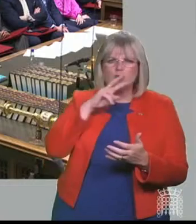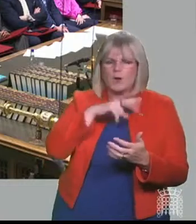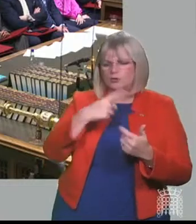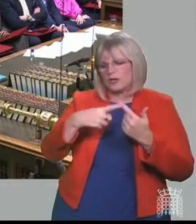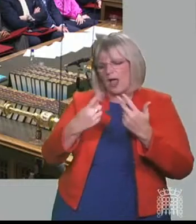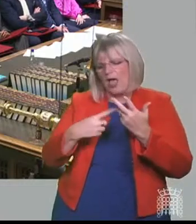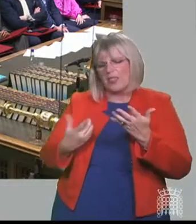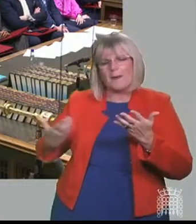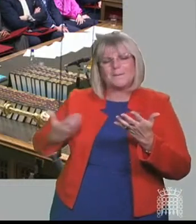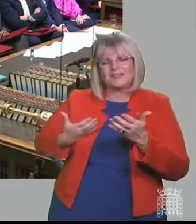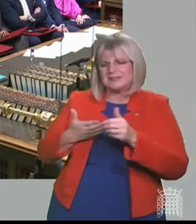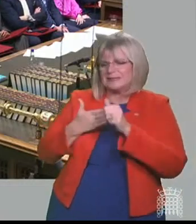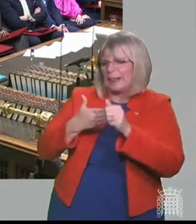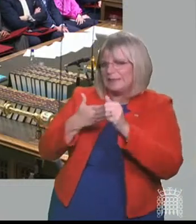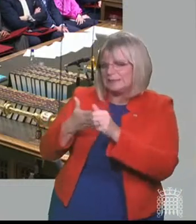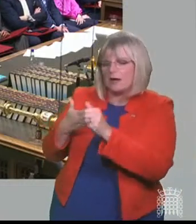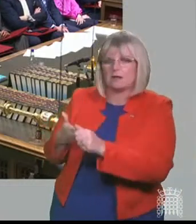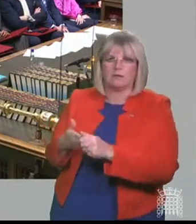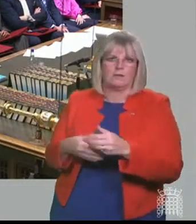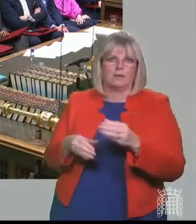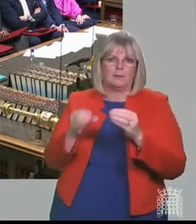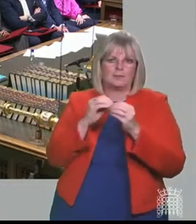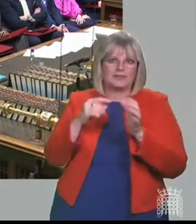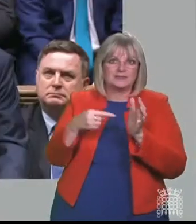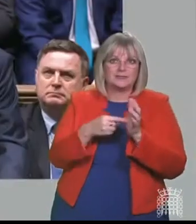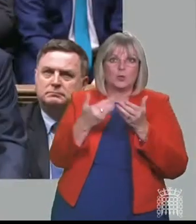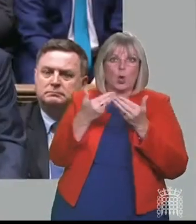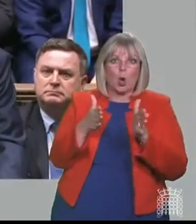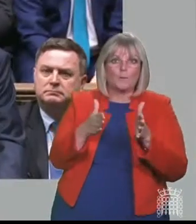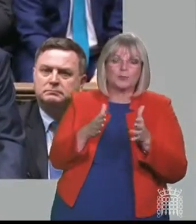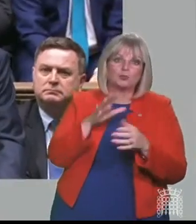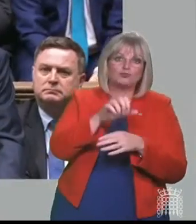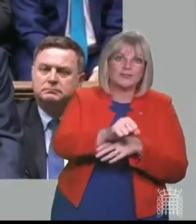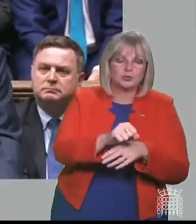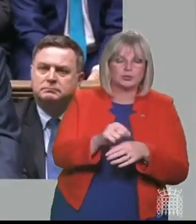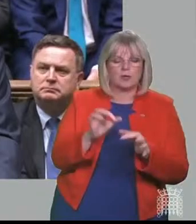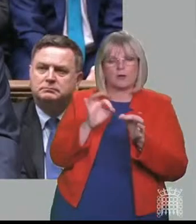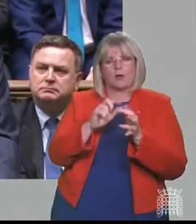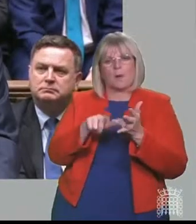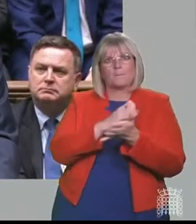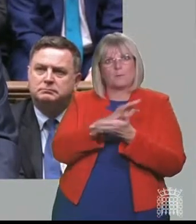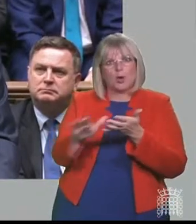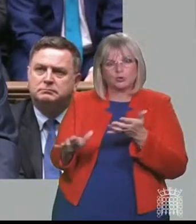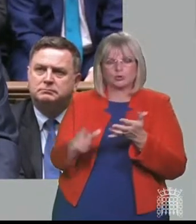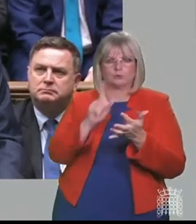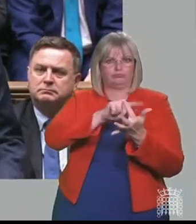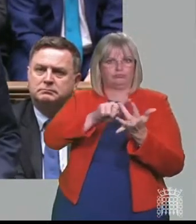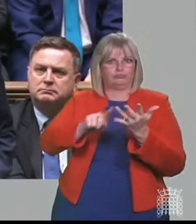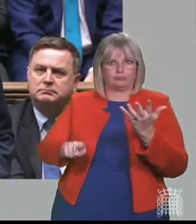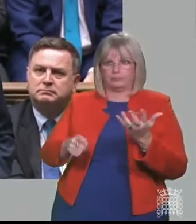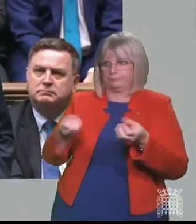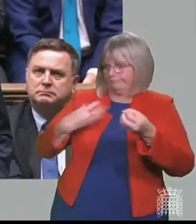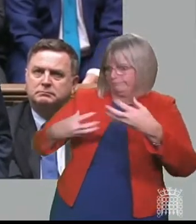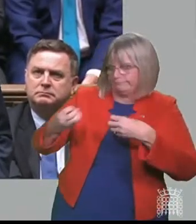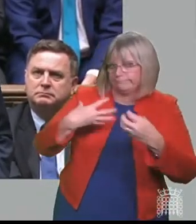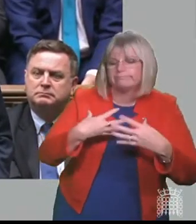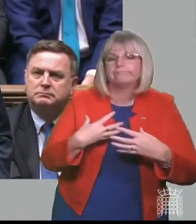from companies including BT Openreach, Siemens and Bosch have said that making this measure permanent